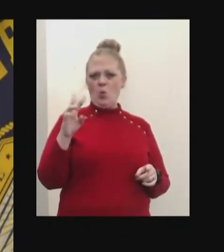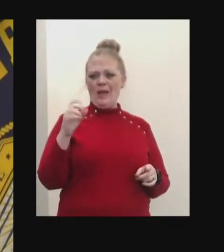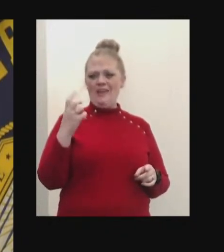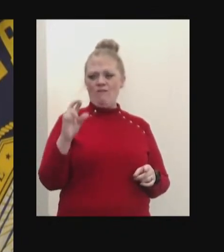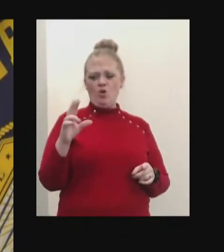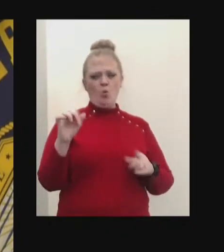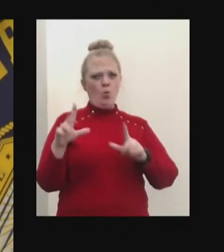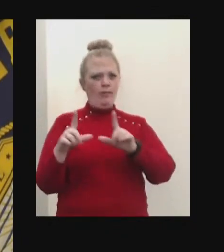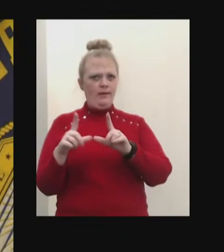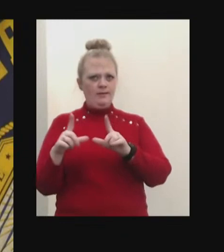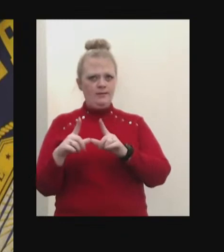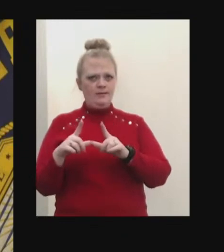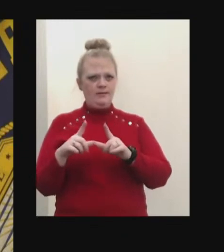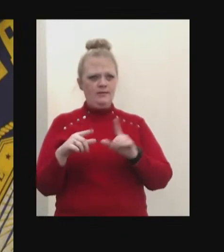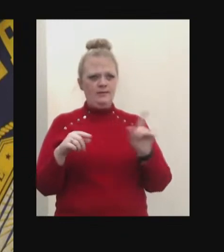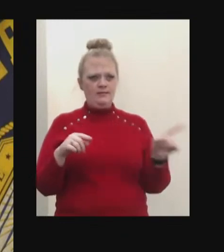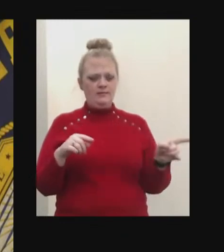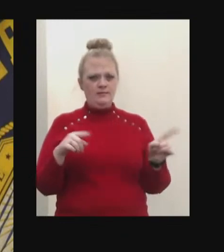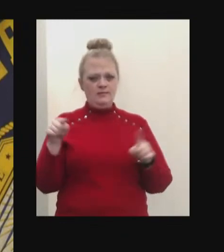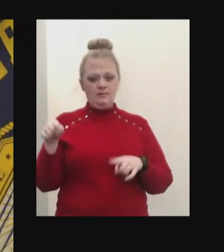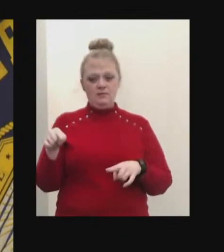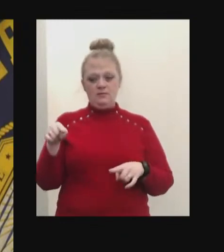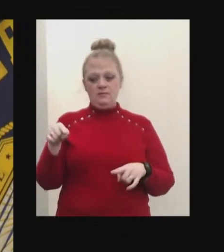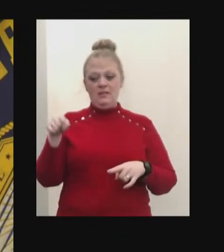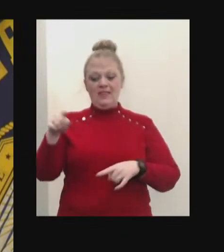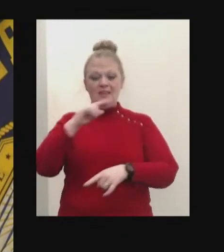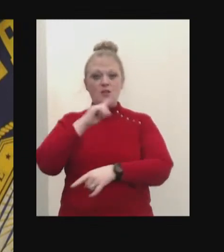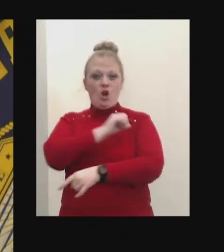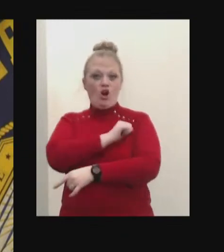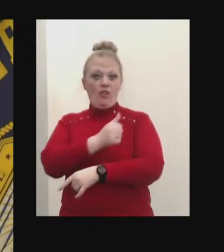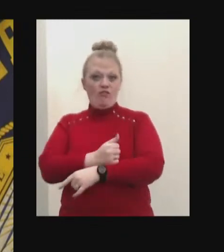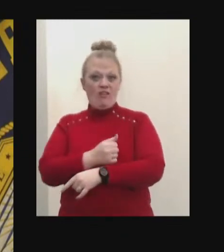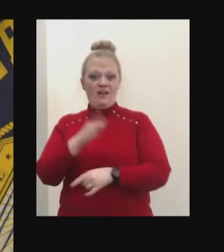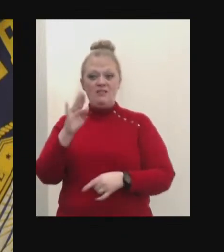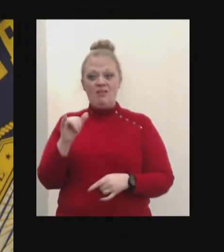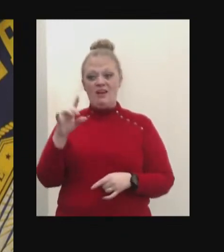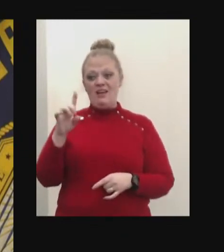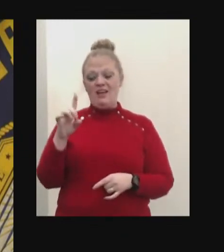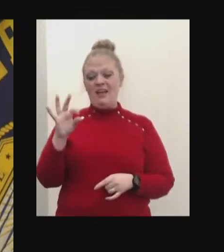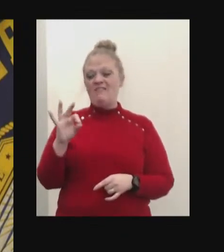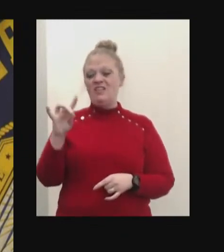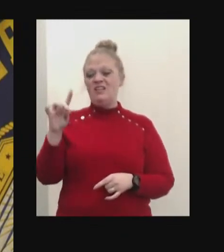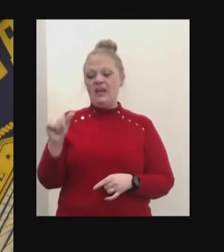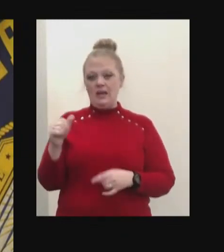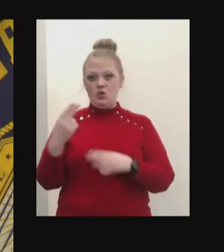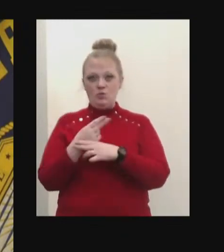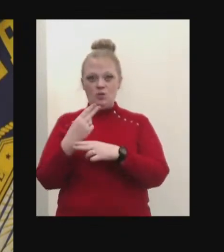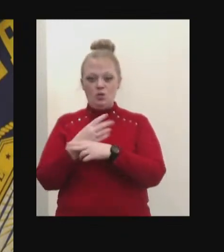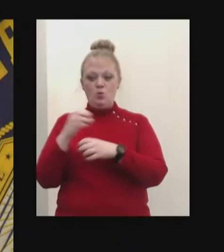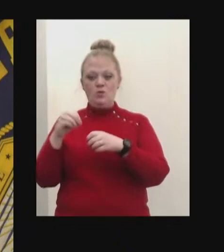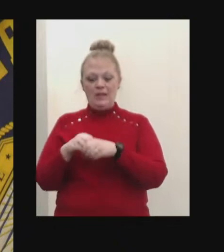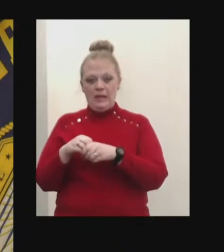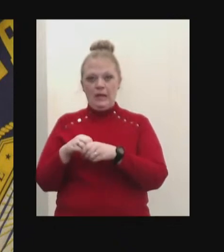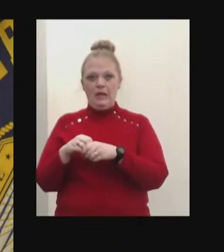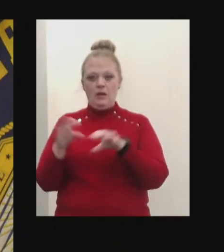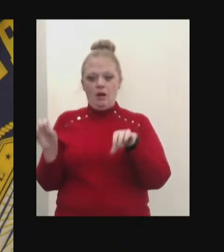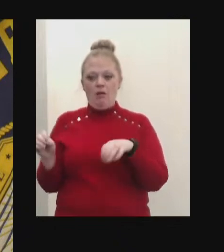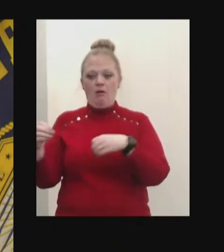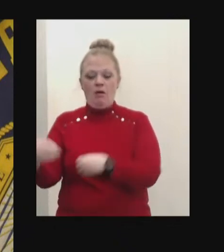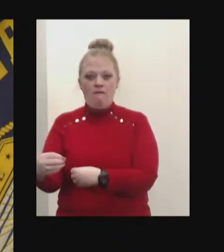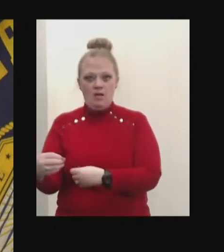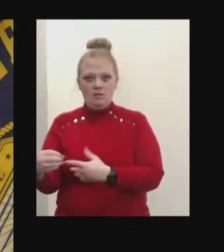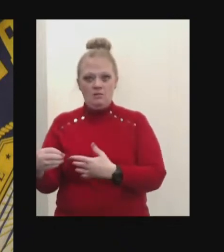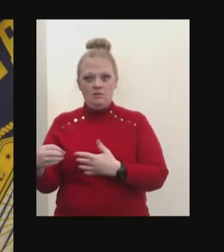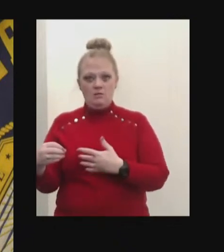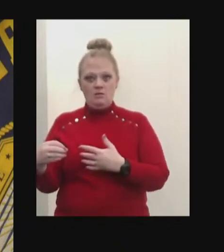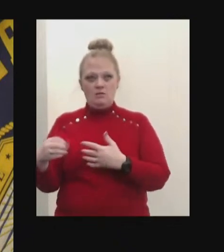point-of-care tests, those are authorized by the FDA to be used in a facility that either they have